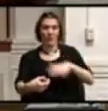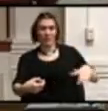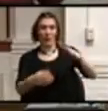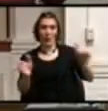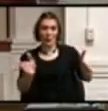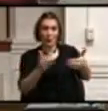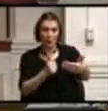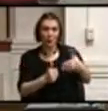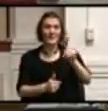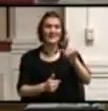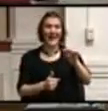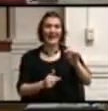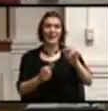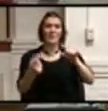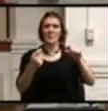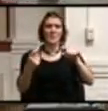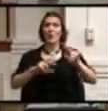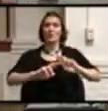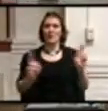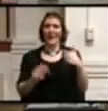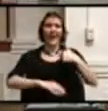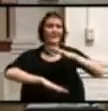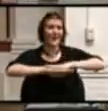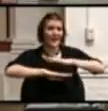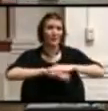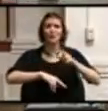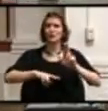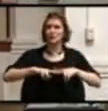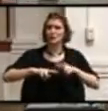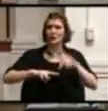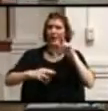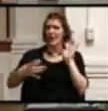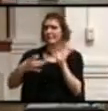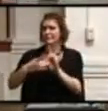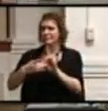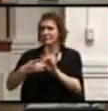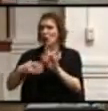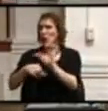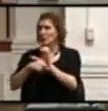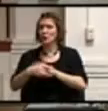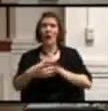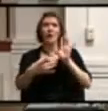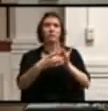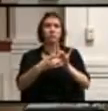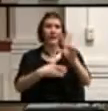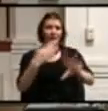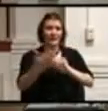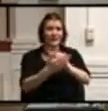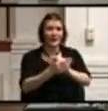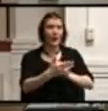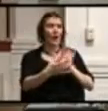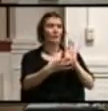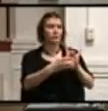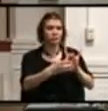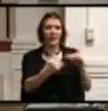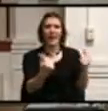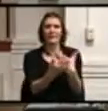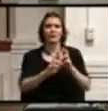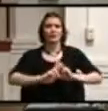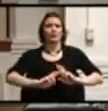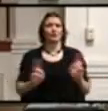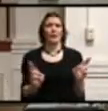room. You'll have tables, chairs. You'll be able to do computer hookups. You'll be able to do video. You'll have all